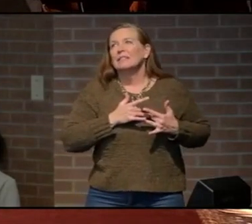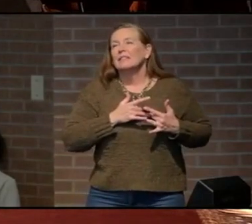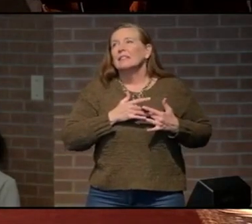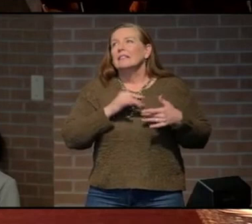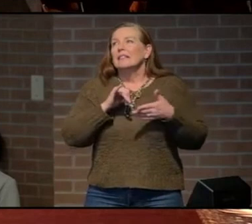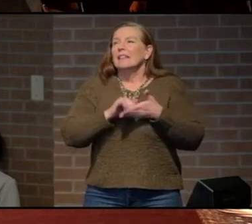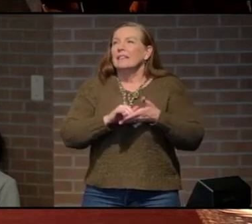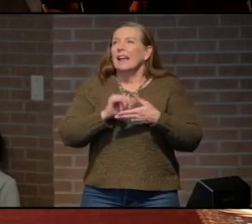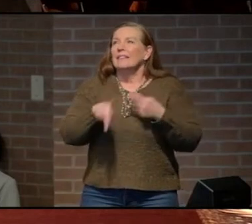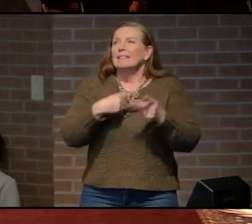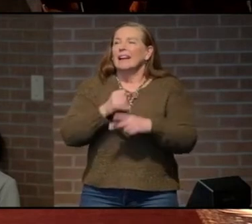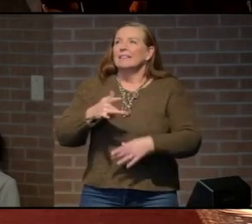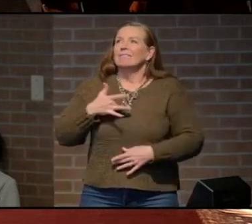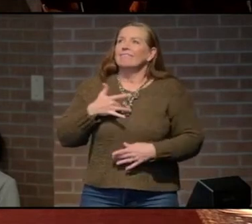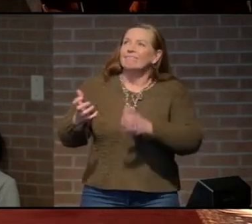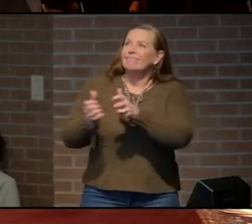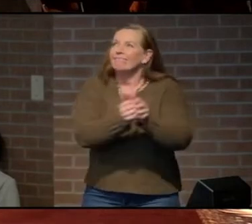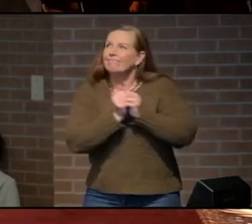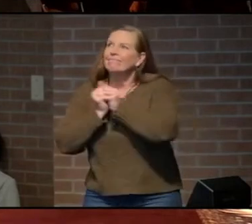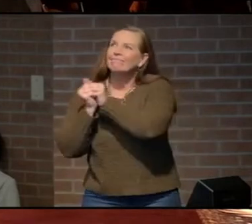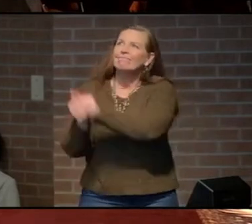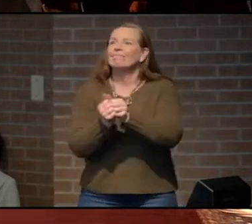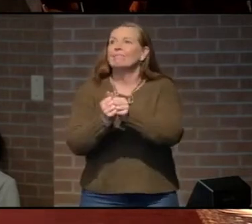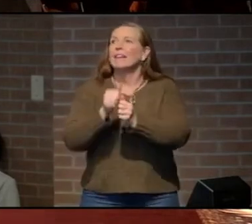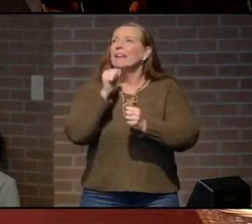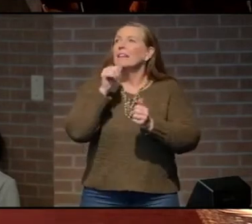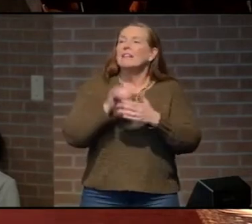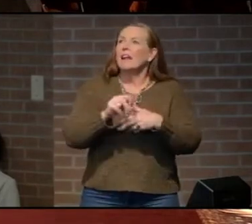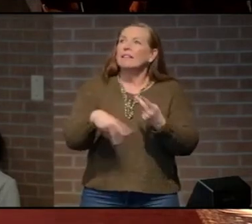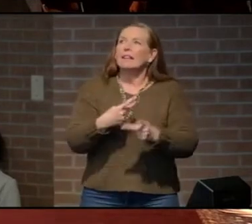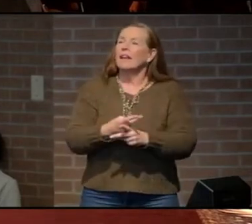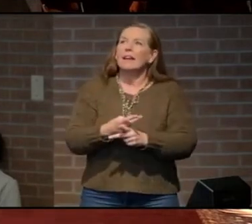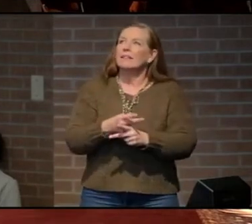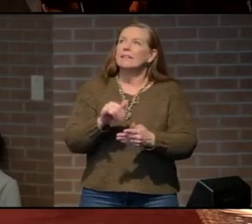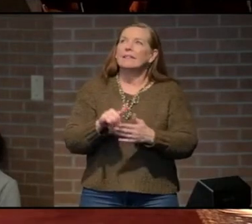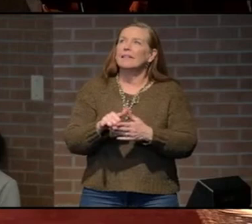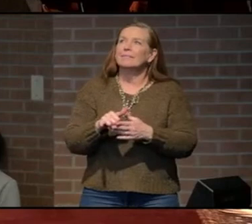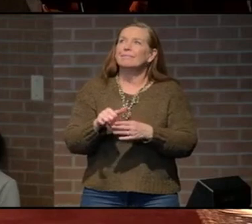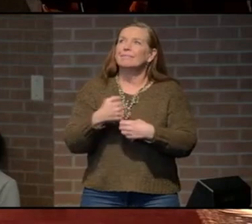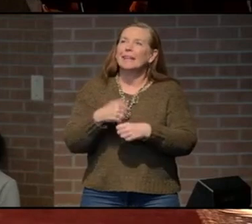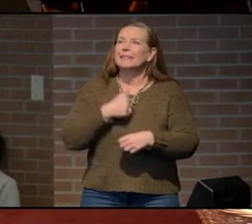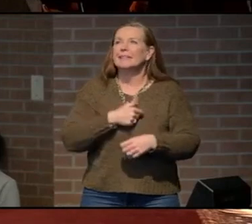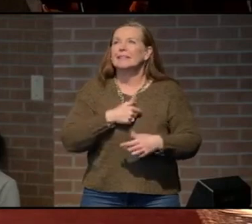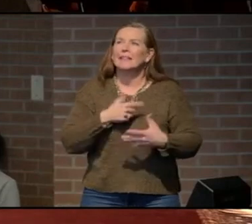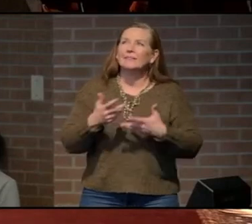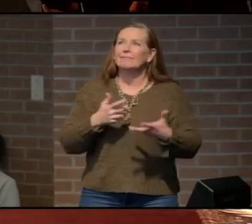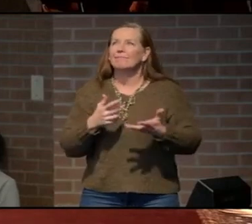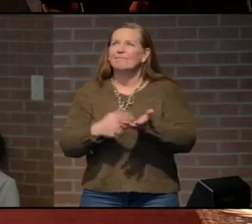This kind of togetherness, and not the kind that makes us just kind of stay in our place,